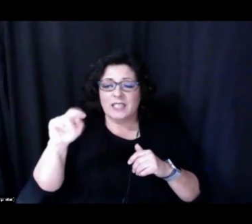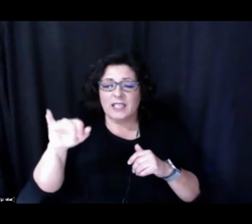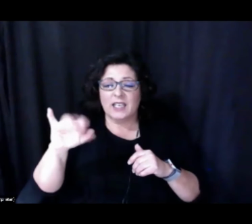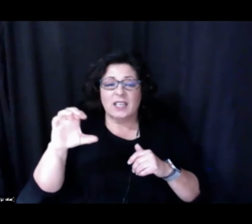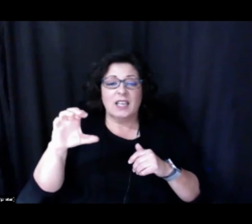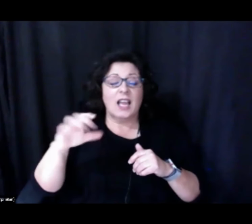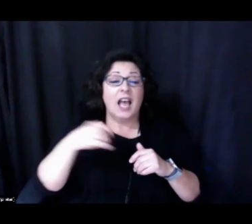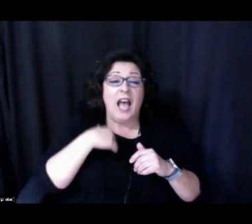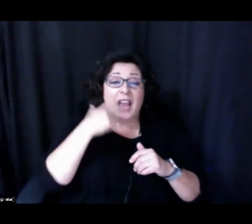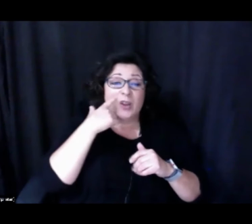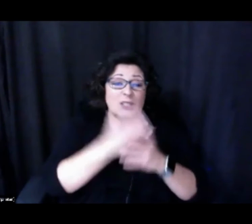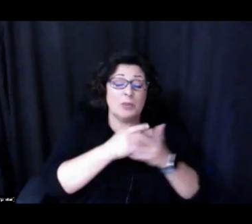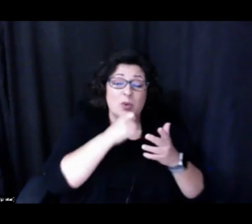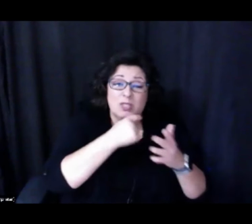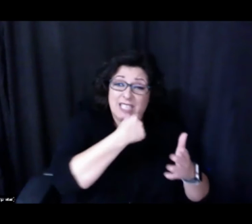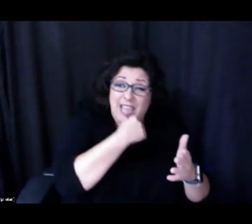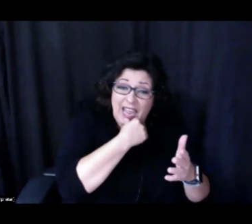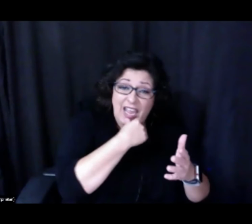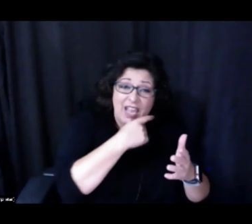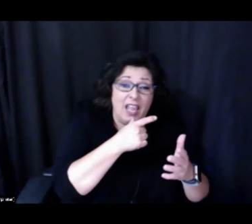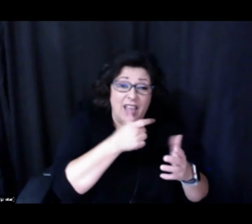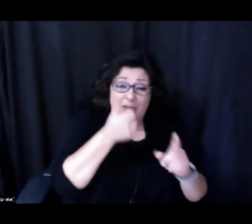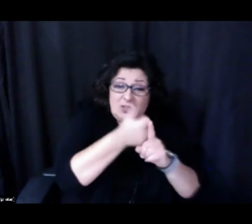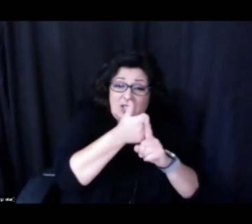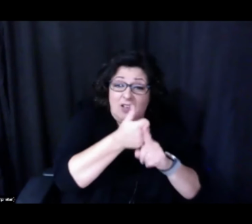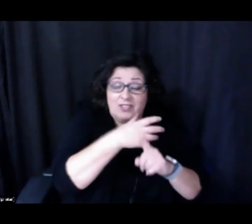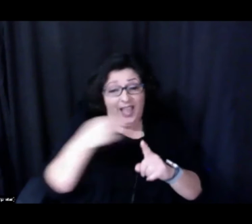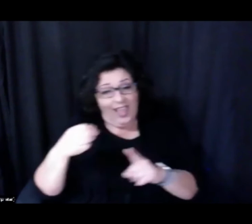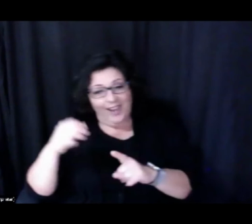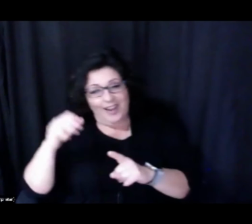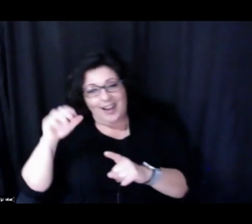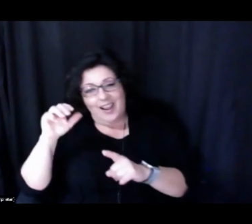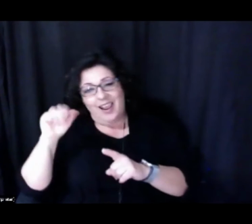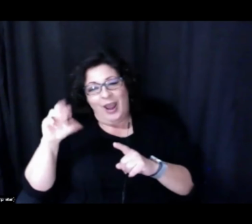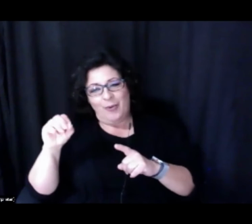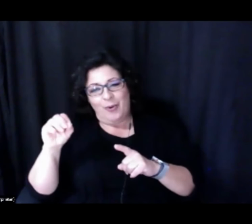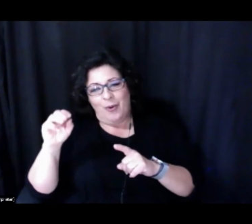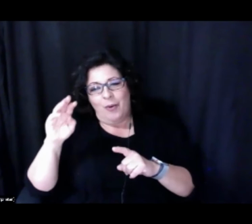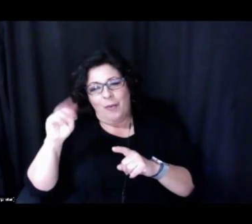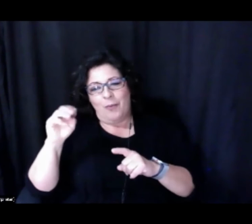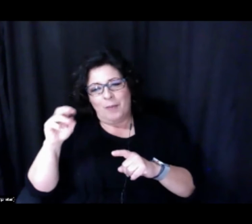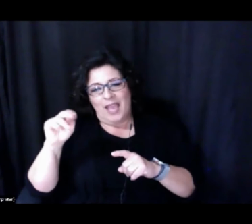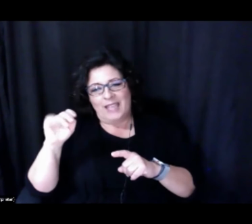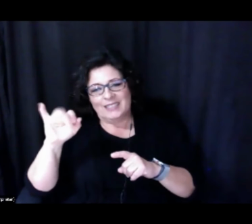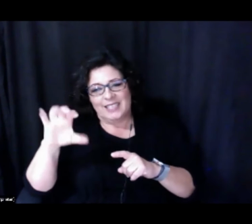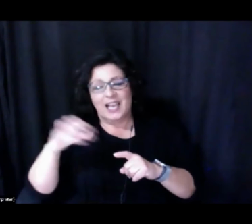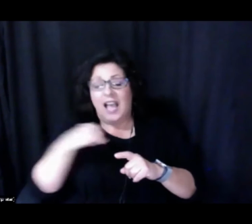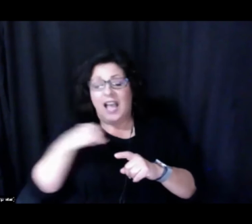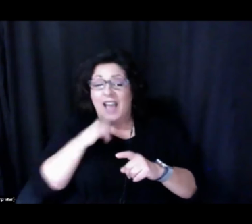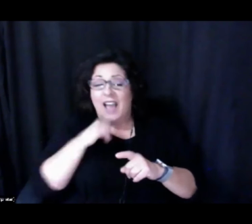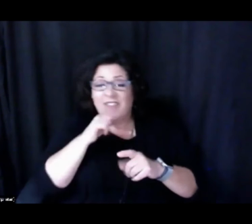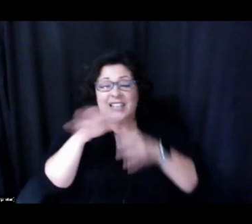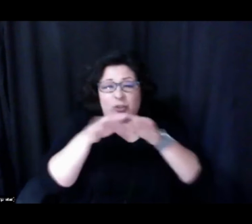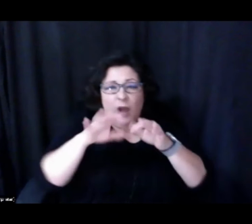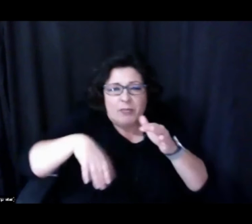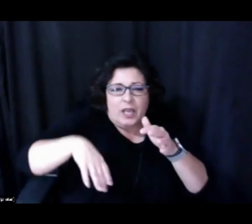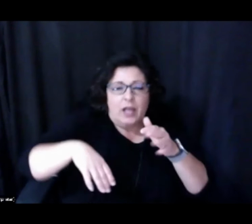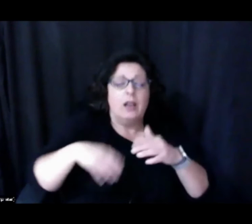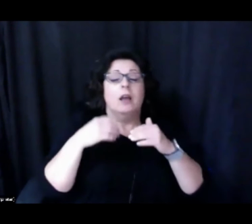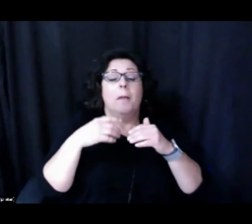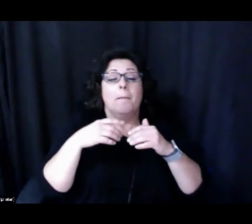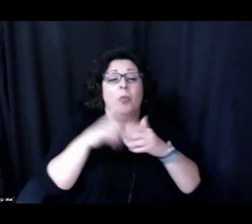and aromantic, right? So I know I haven't described what those are, so I'm going to do that on the next slide.